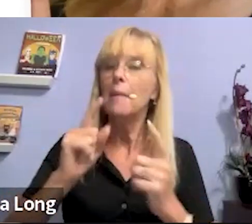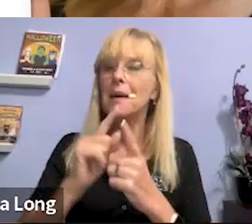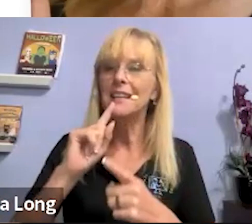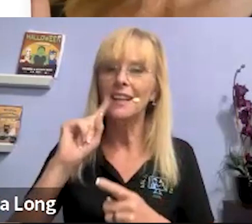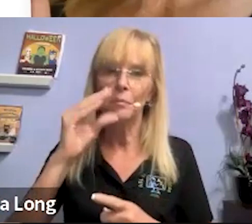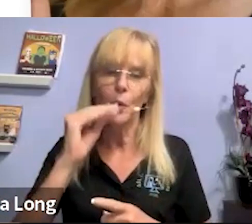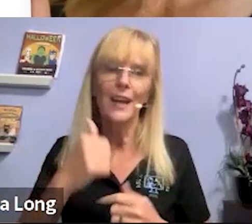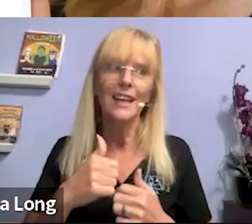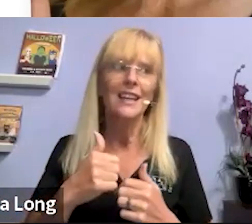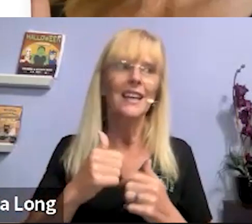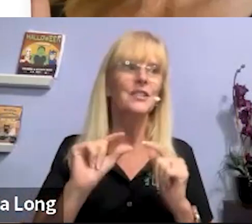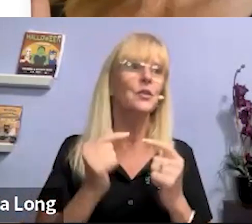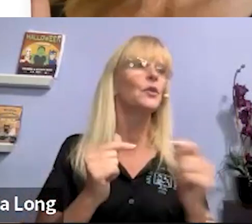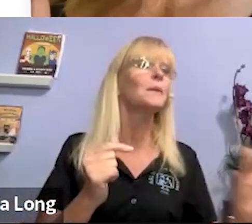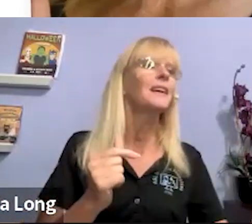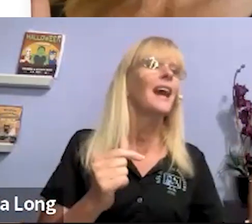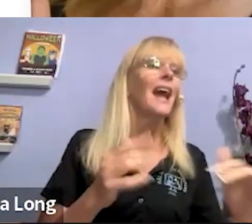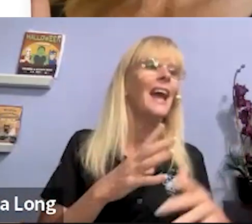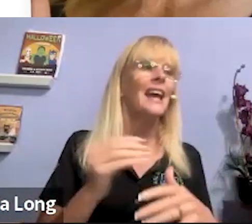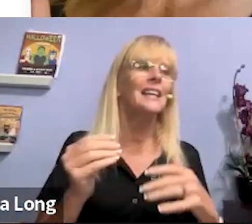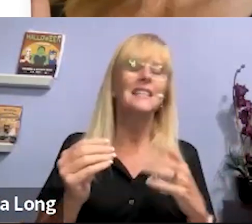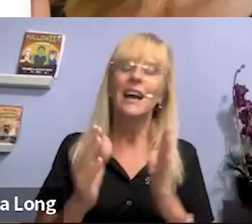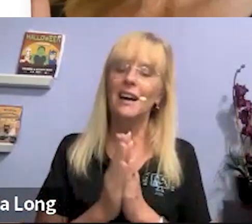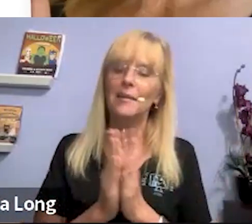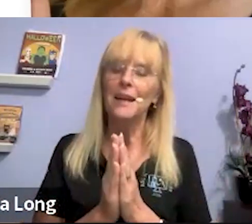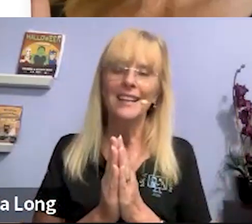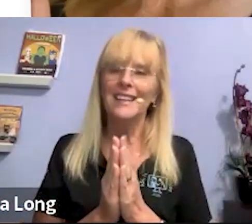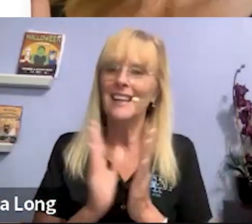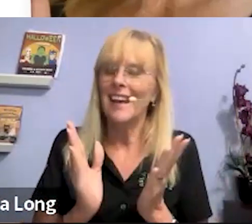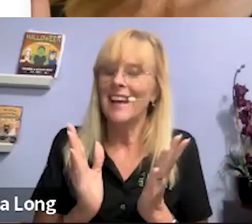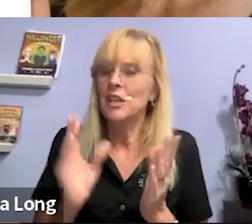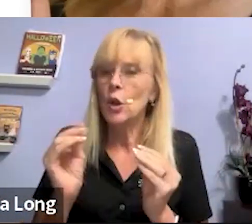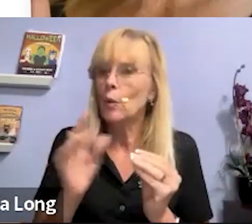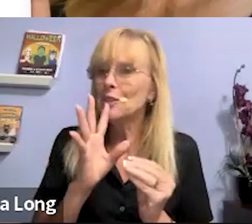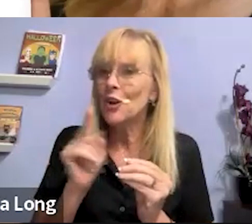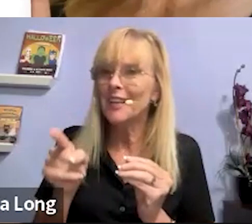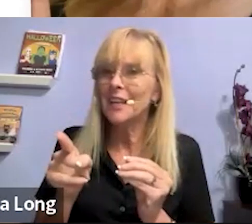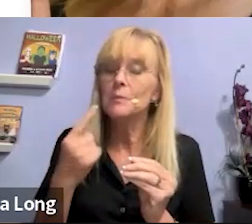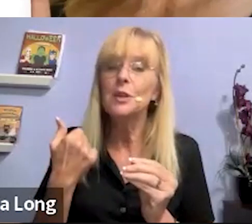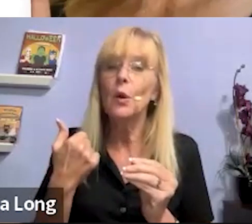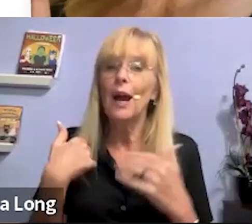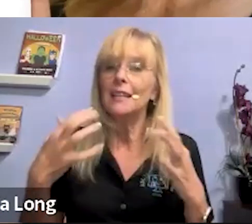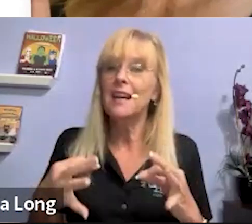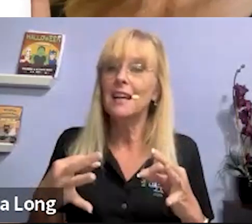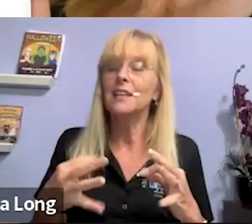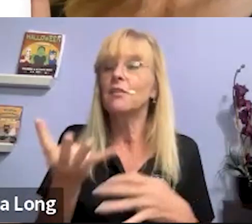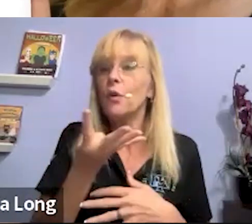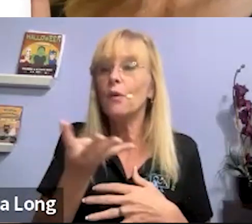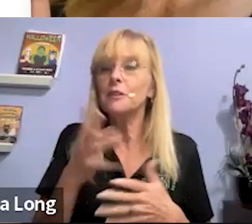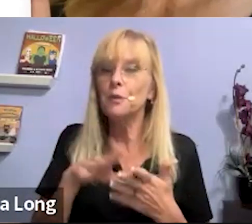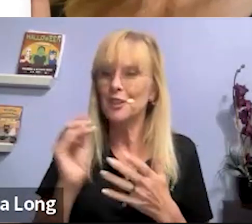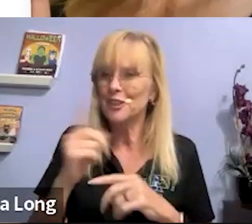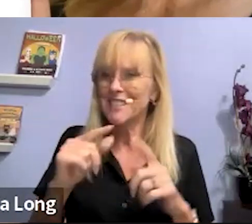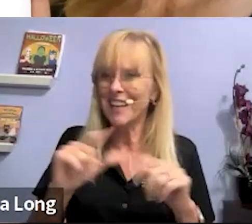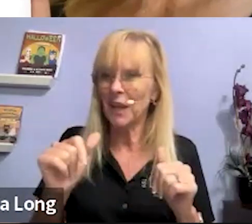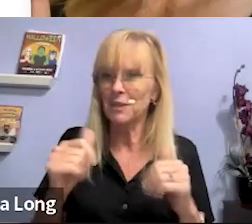son met a deaf boy in his group, and no one was talking to him, so I decided the 4